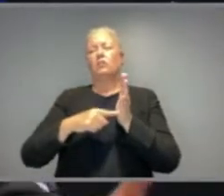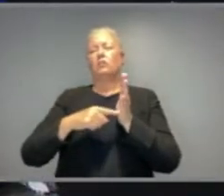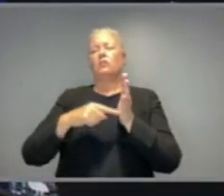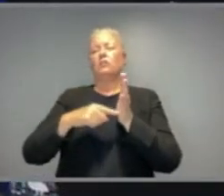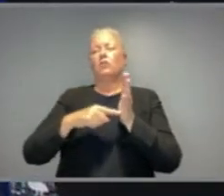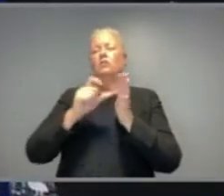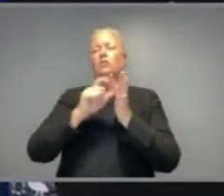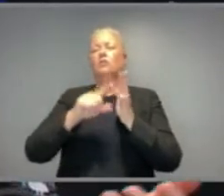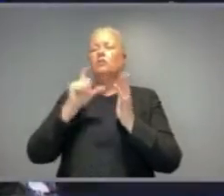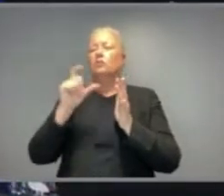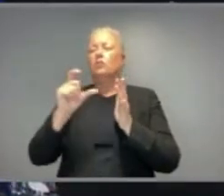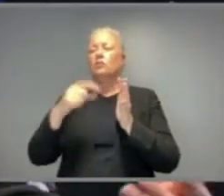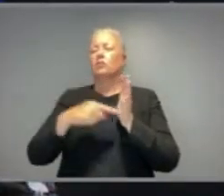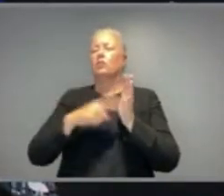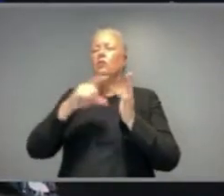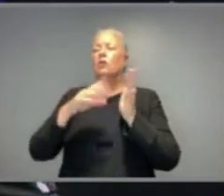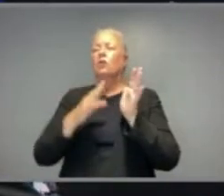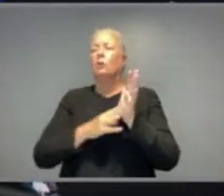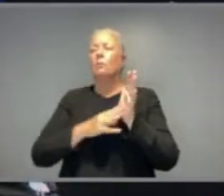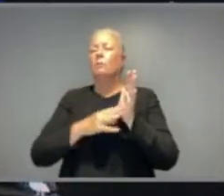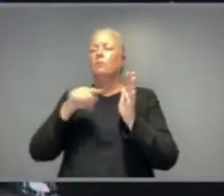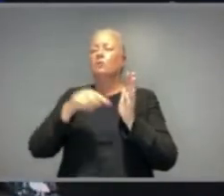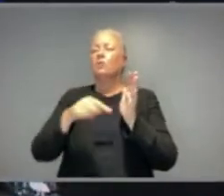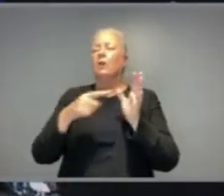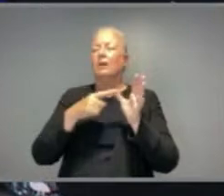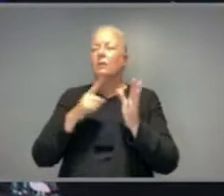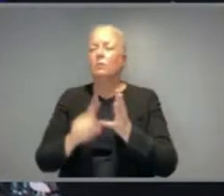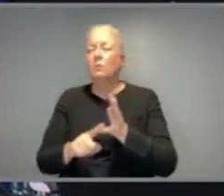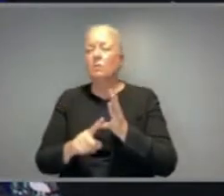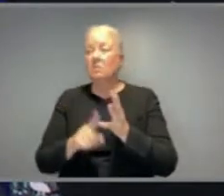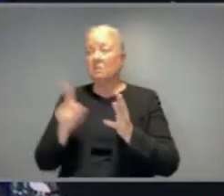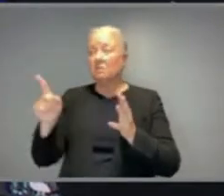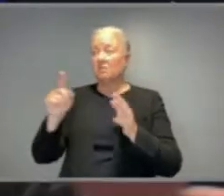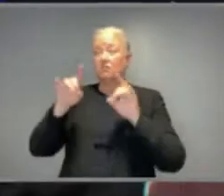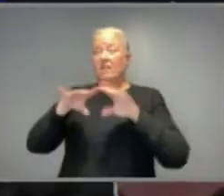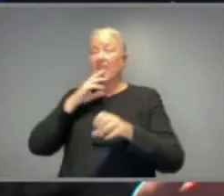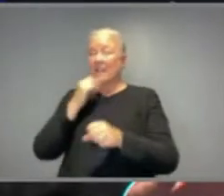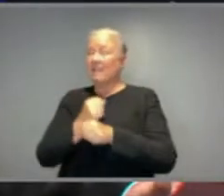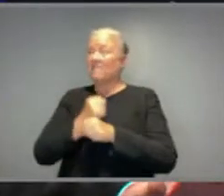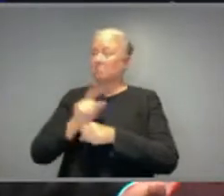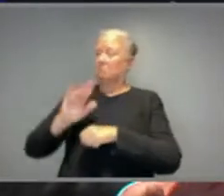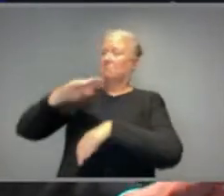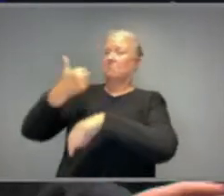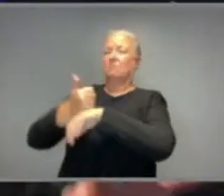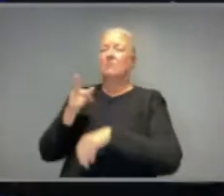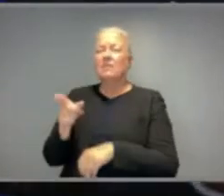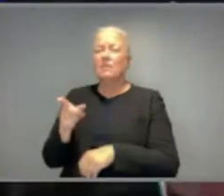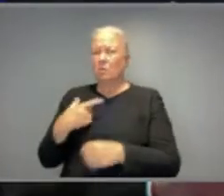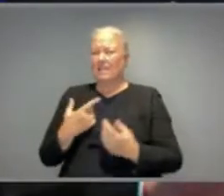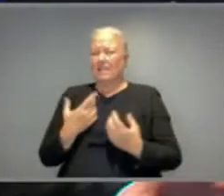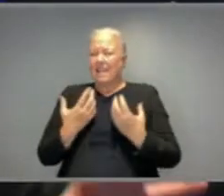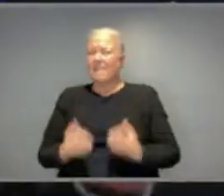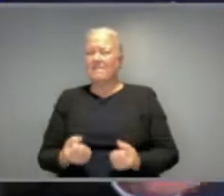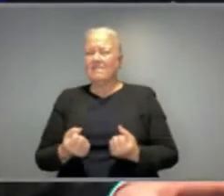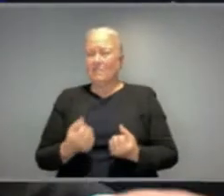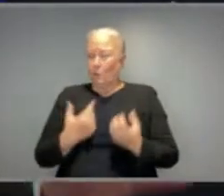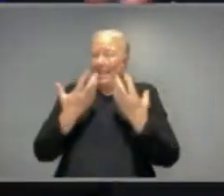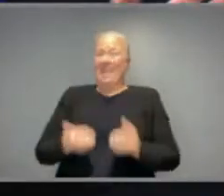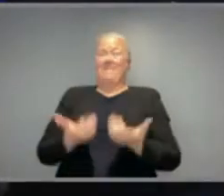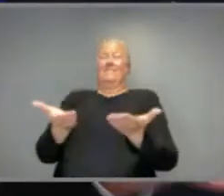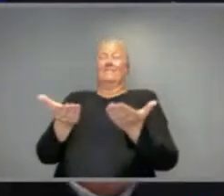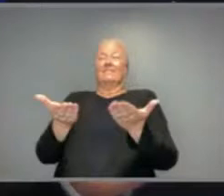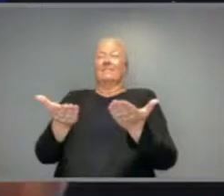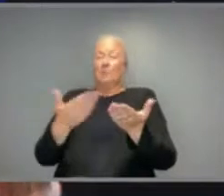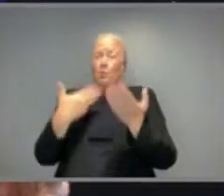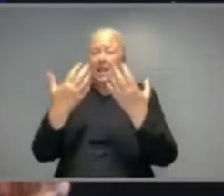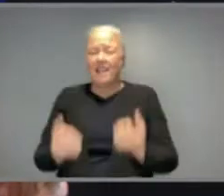on the engine that was developed by the federal government as well. So this already exists. It's already there. It's already there. But you